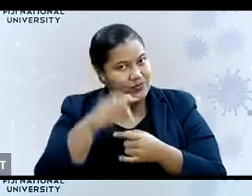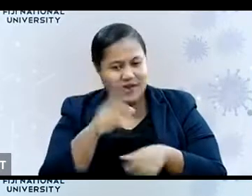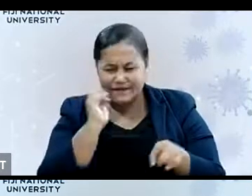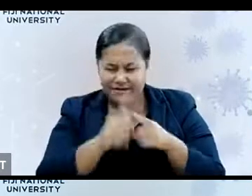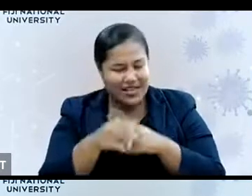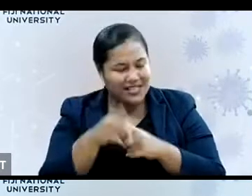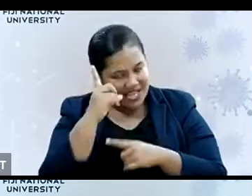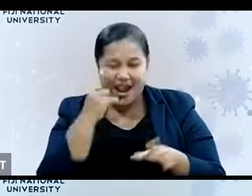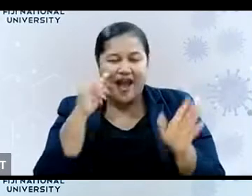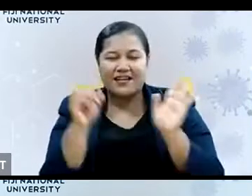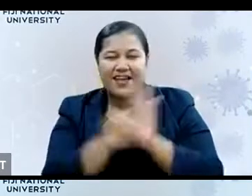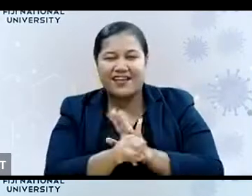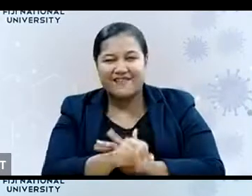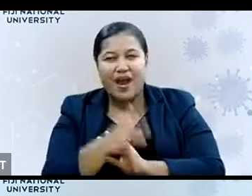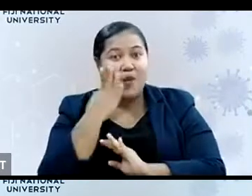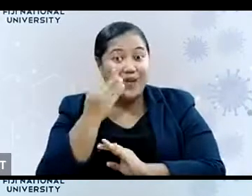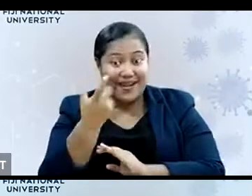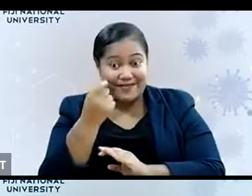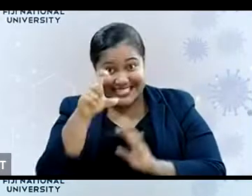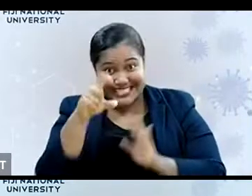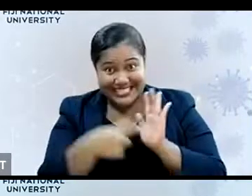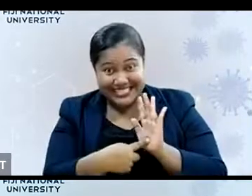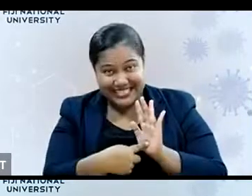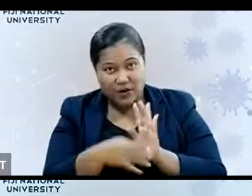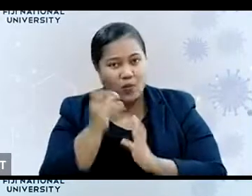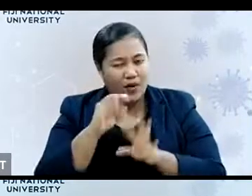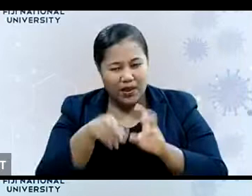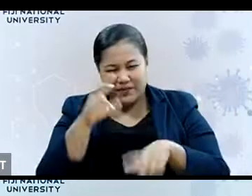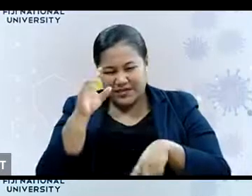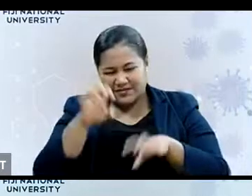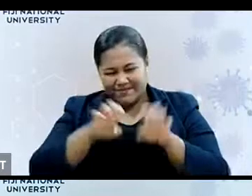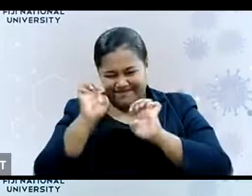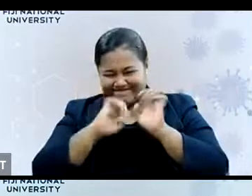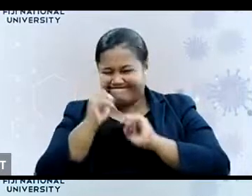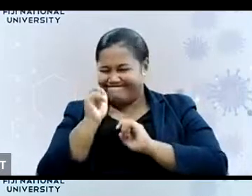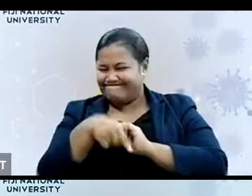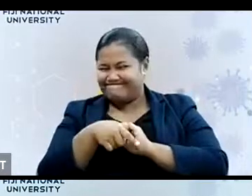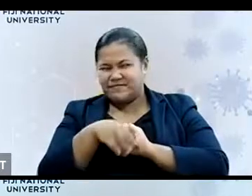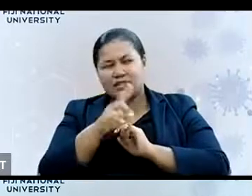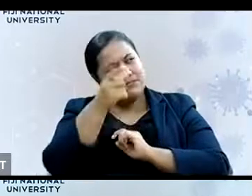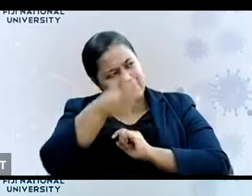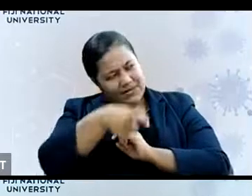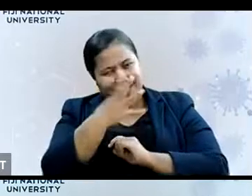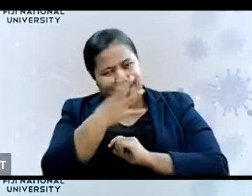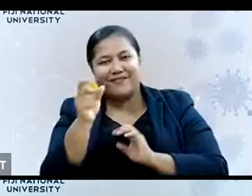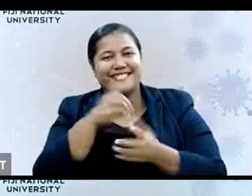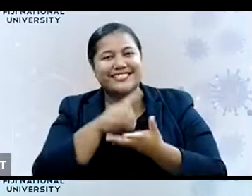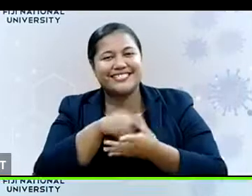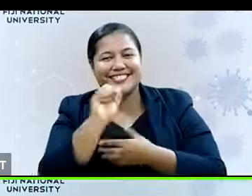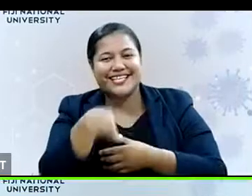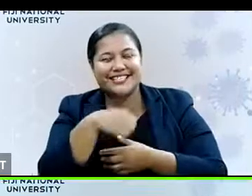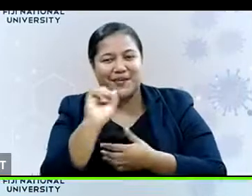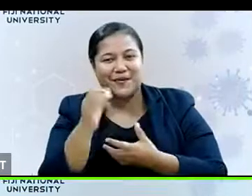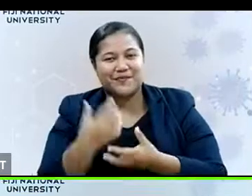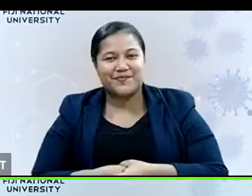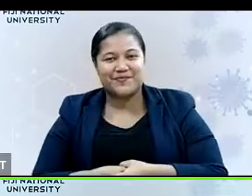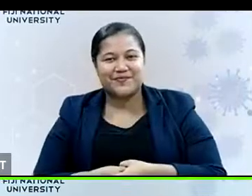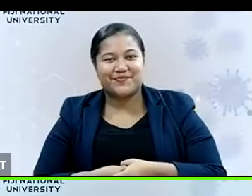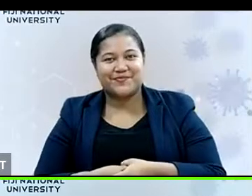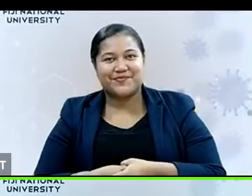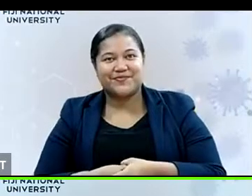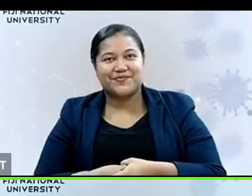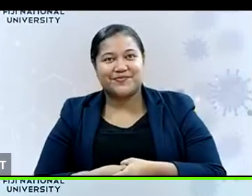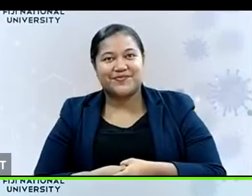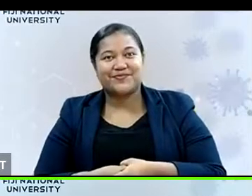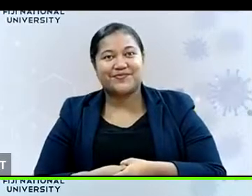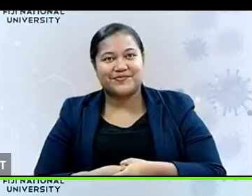the CT value when we're making an evaluation about whether this person actually has the disease or not. Yeah, and I'd just make the